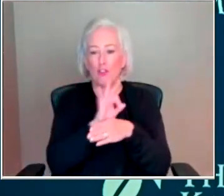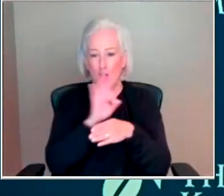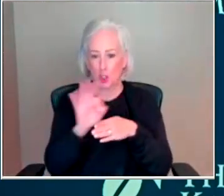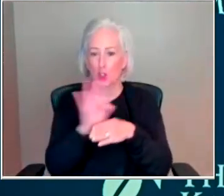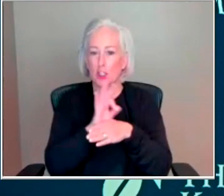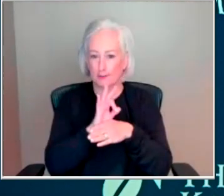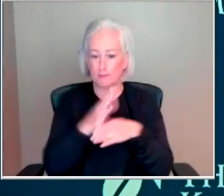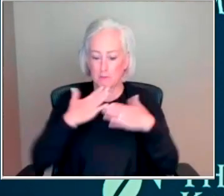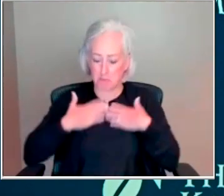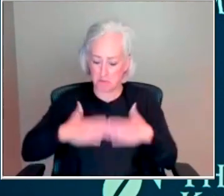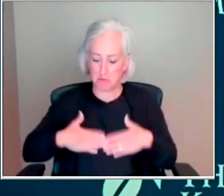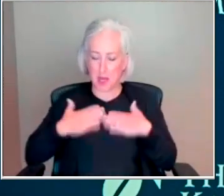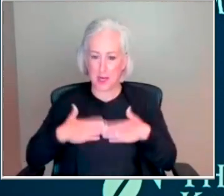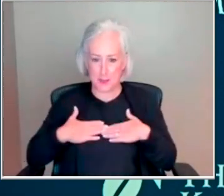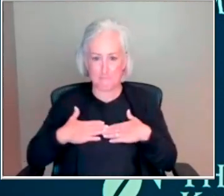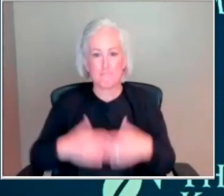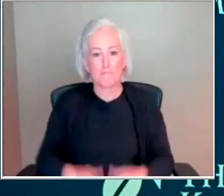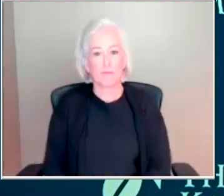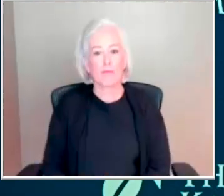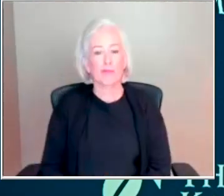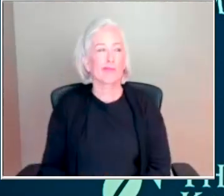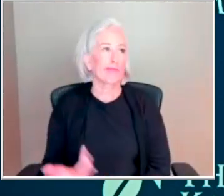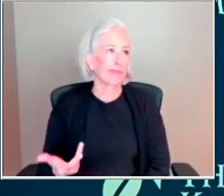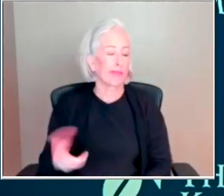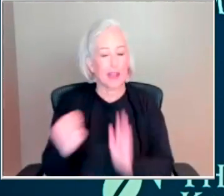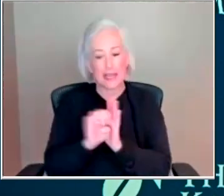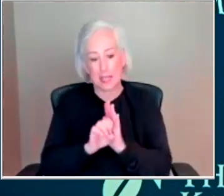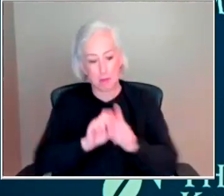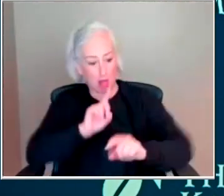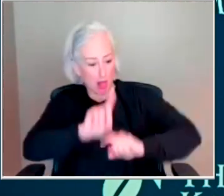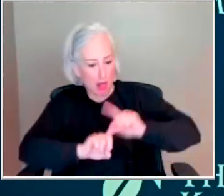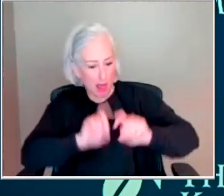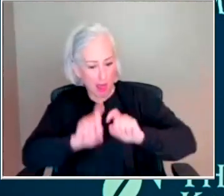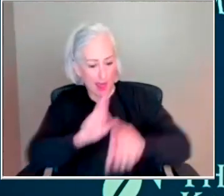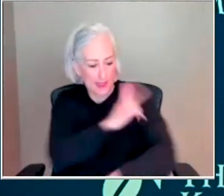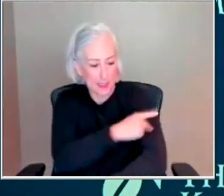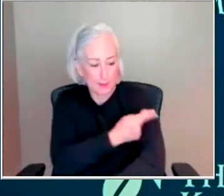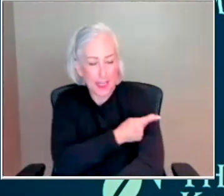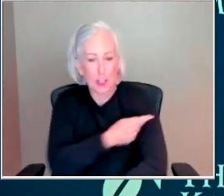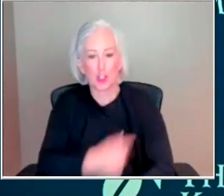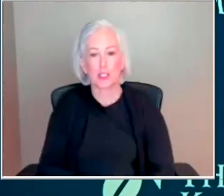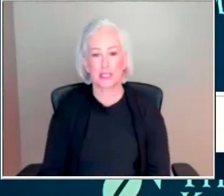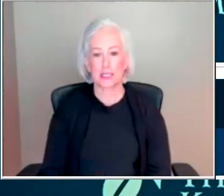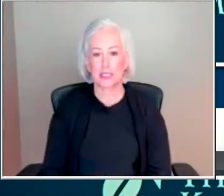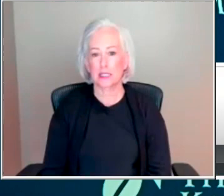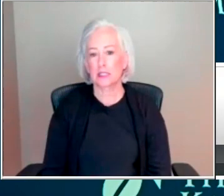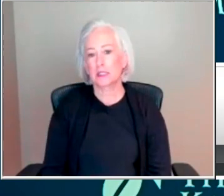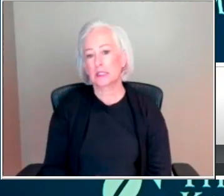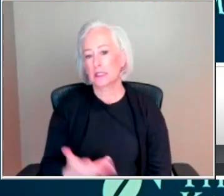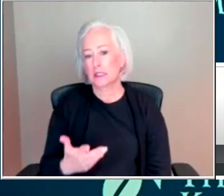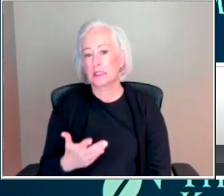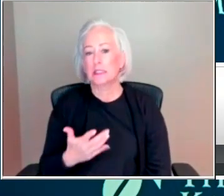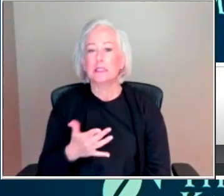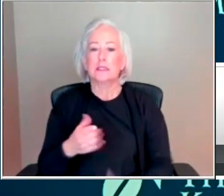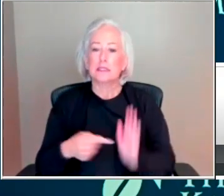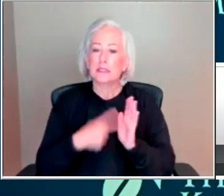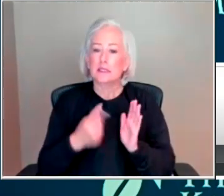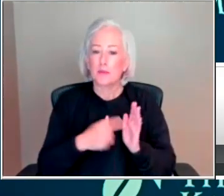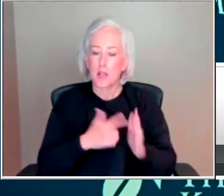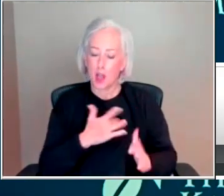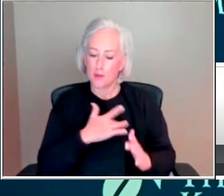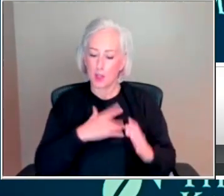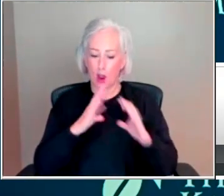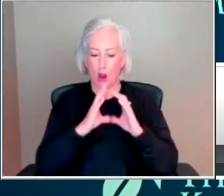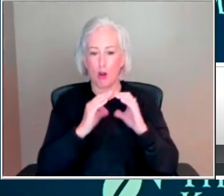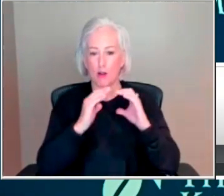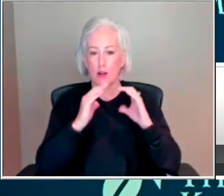are, I always ask patients, because some of the other things too, like some valve lesions or other surgical disease